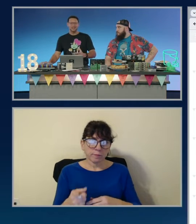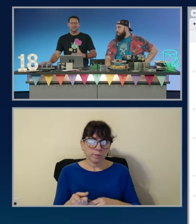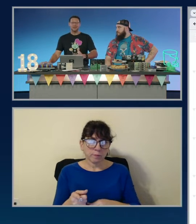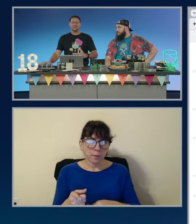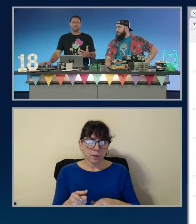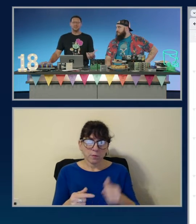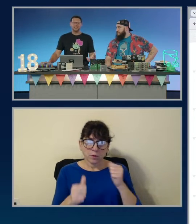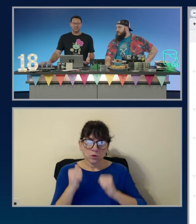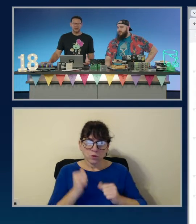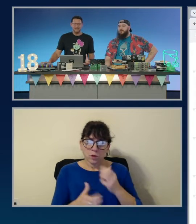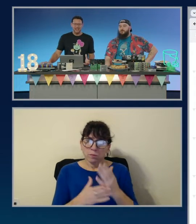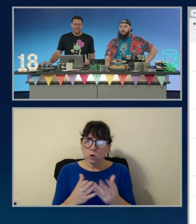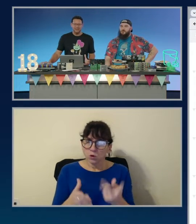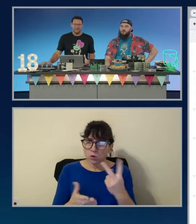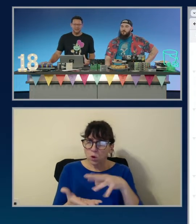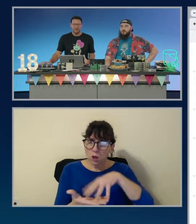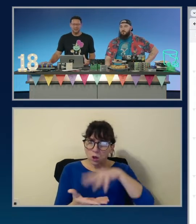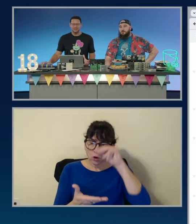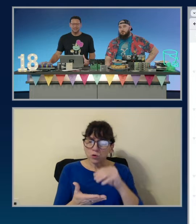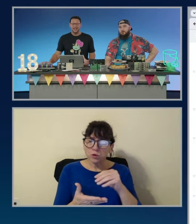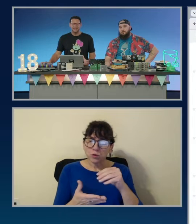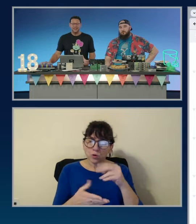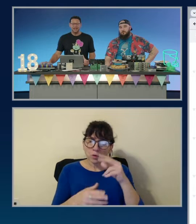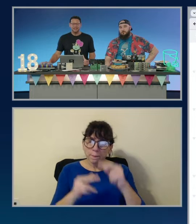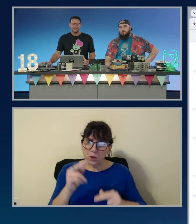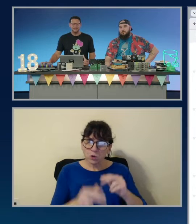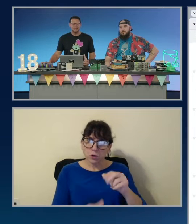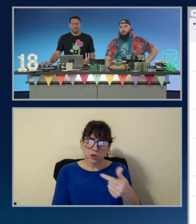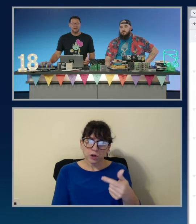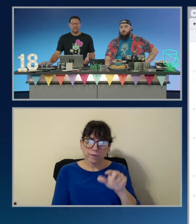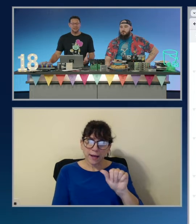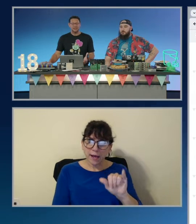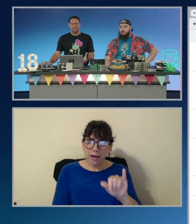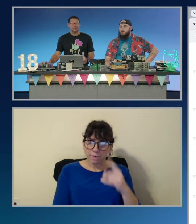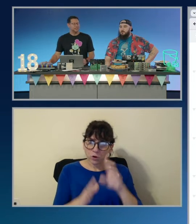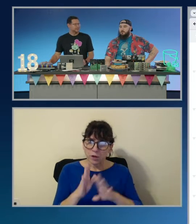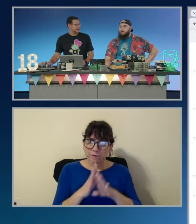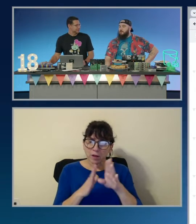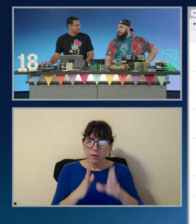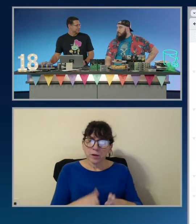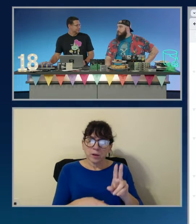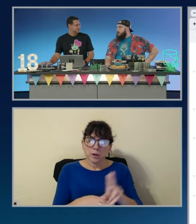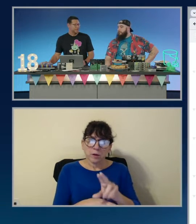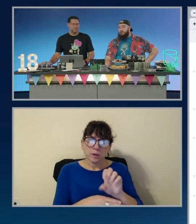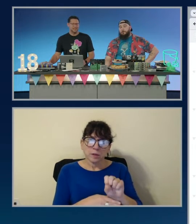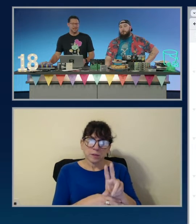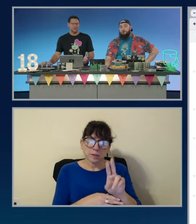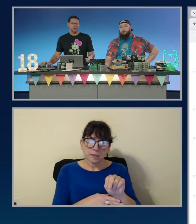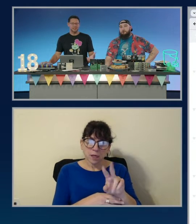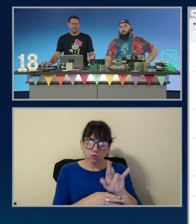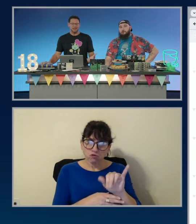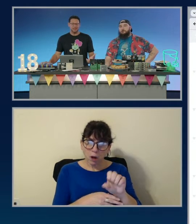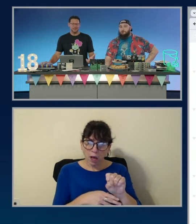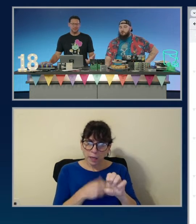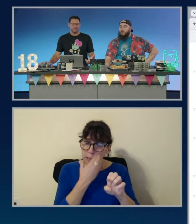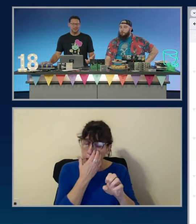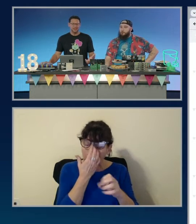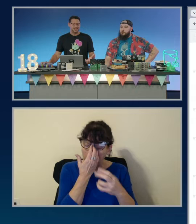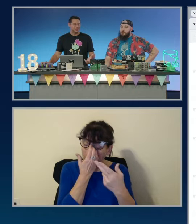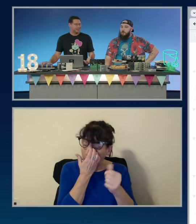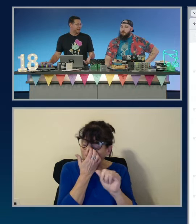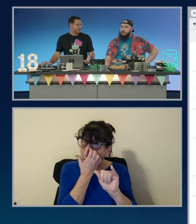for Learn to Build Generative AI for Developers, they actually summarized Claude 3 Sonnet. Sonnet, yep. Because Haiku wasn't out yet.